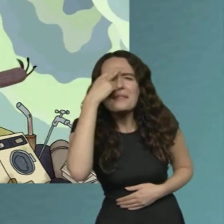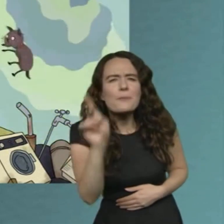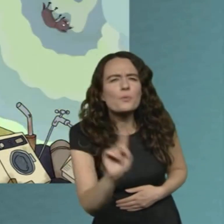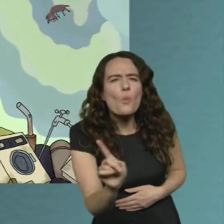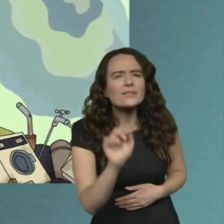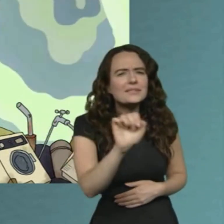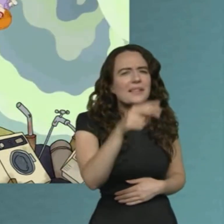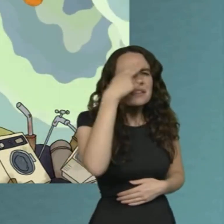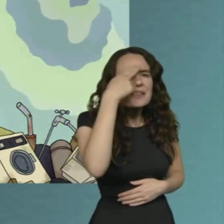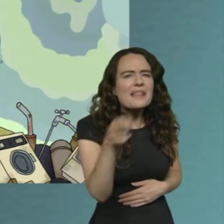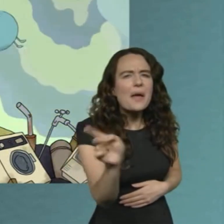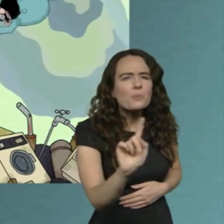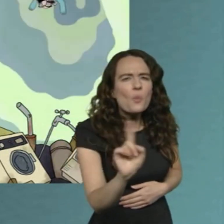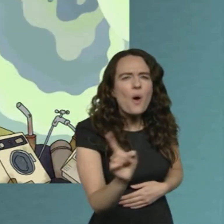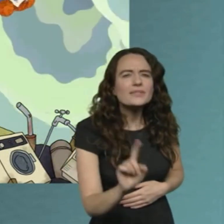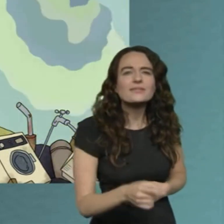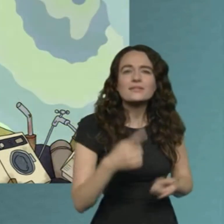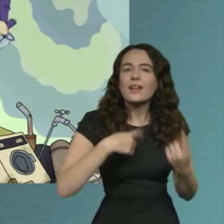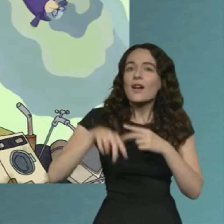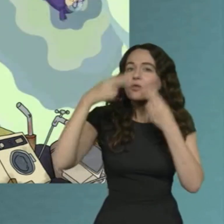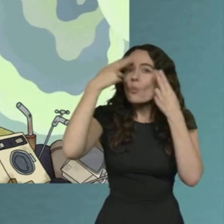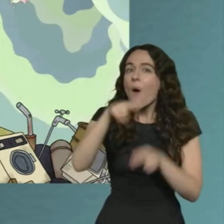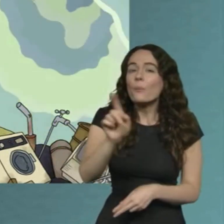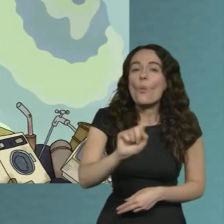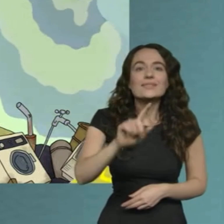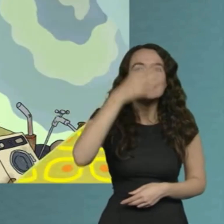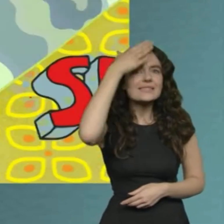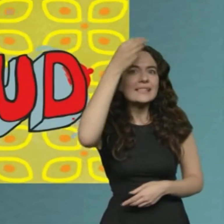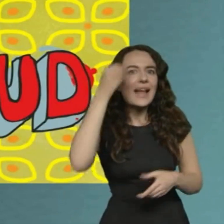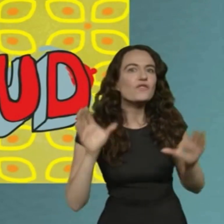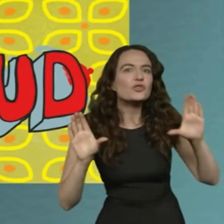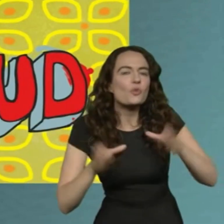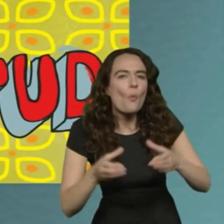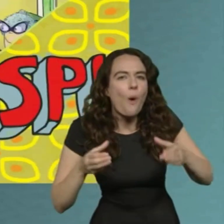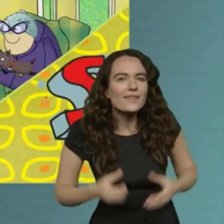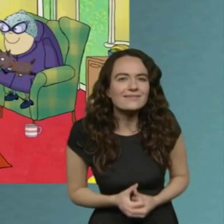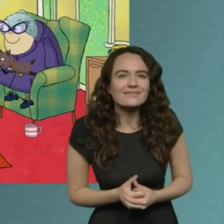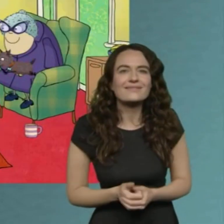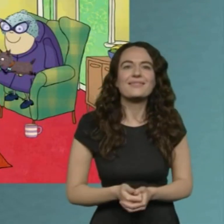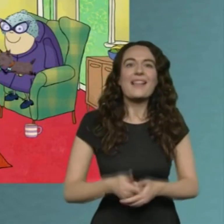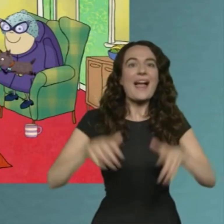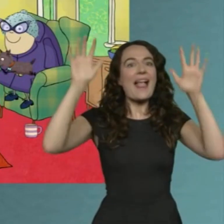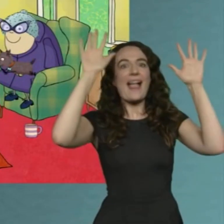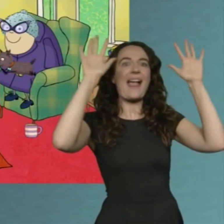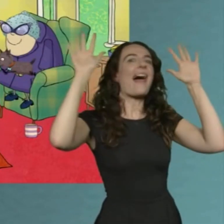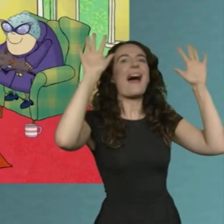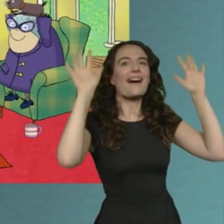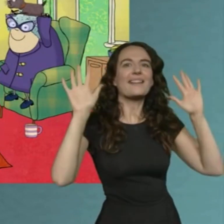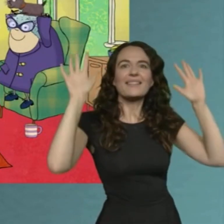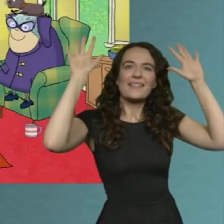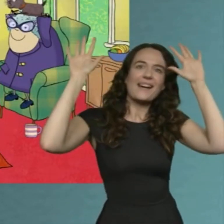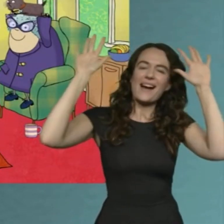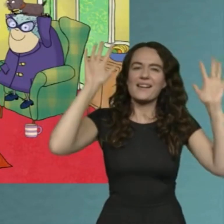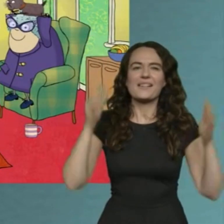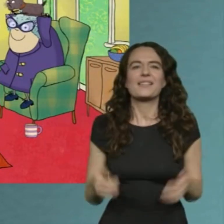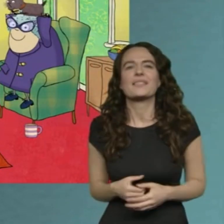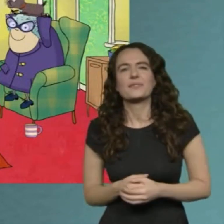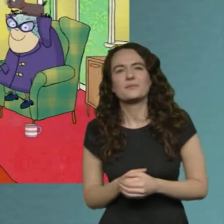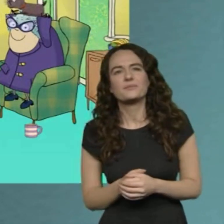What's his name? What do they call him? CITV! CITV! Hey, hey, hey, hey,